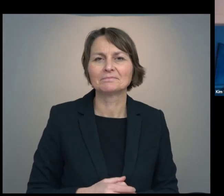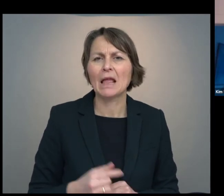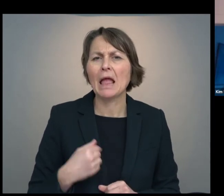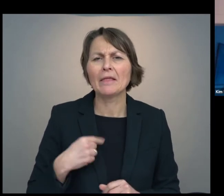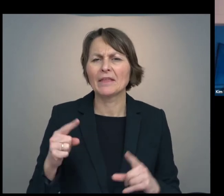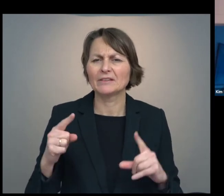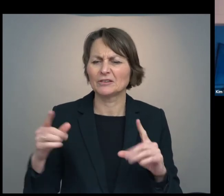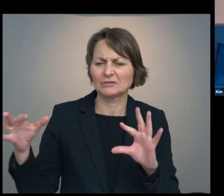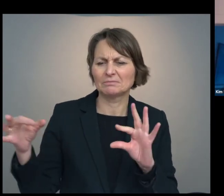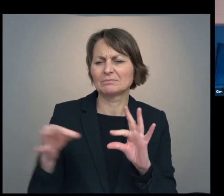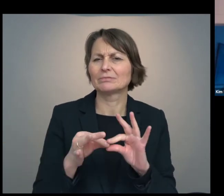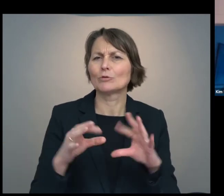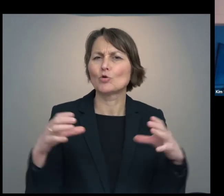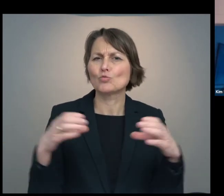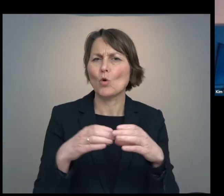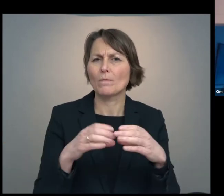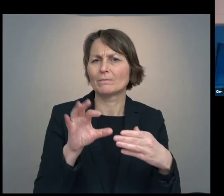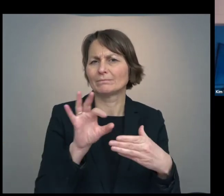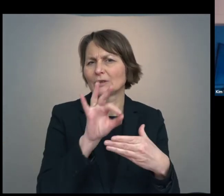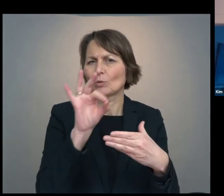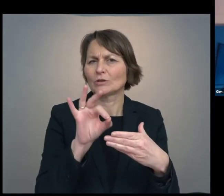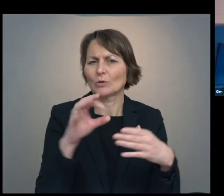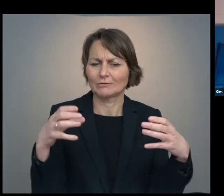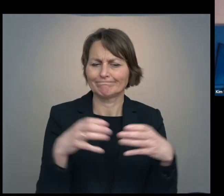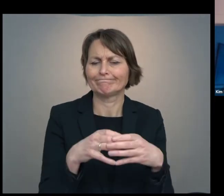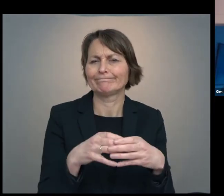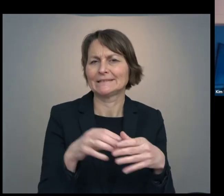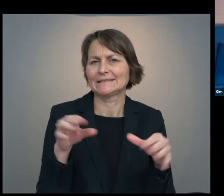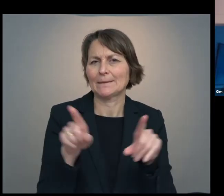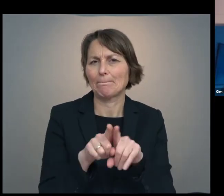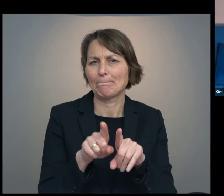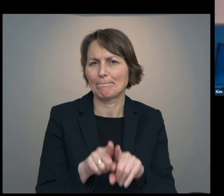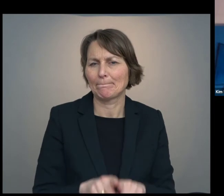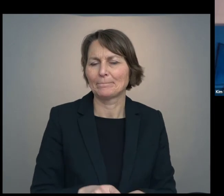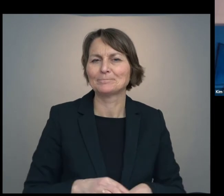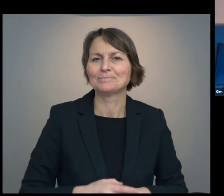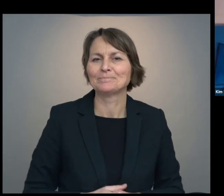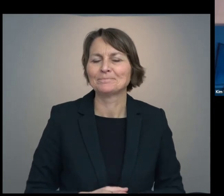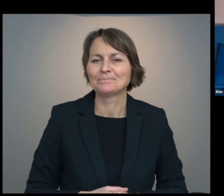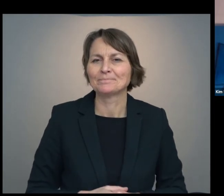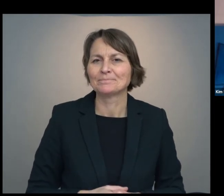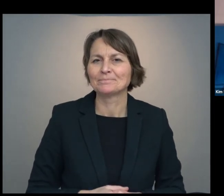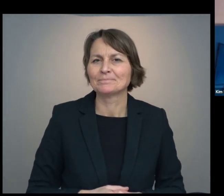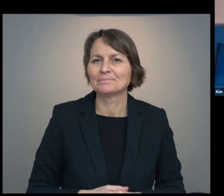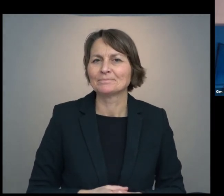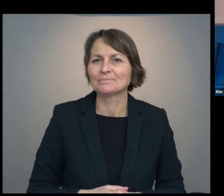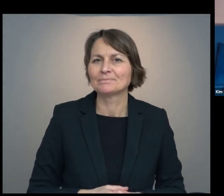like a way of grouping a lot of the topics. And